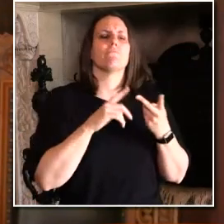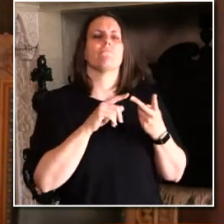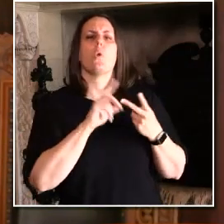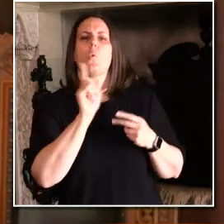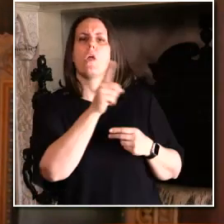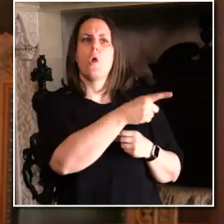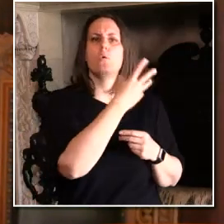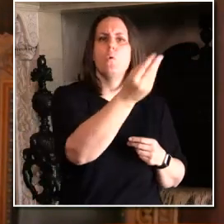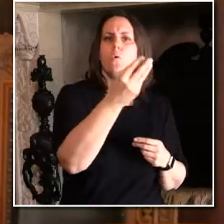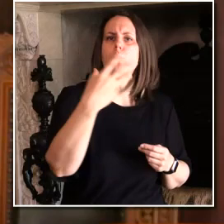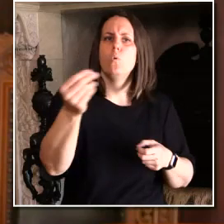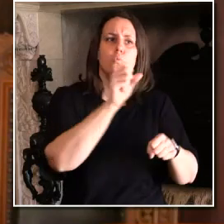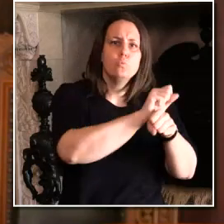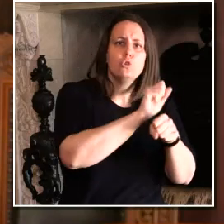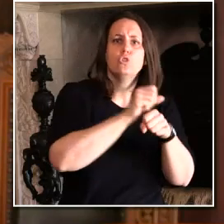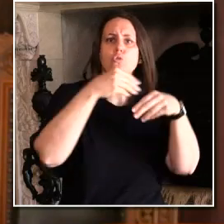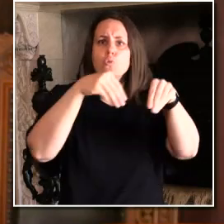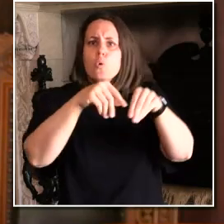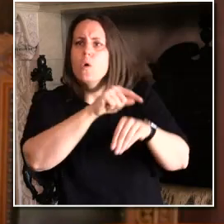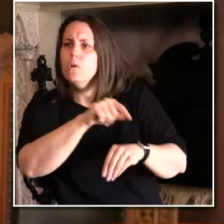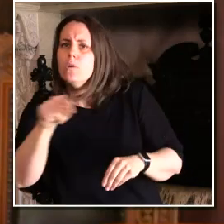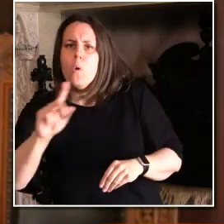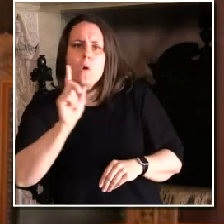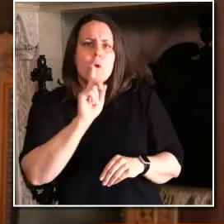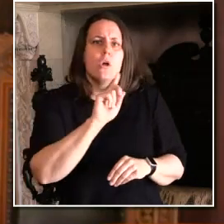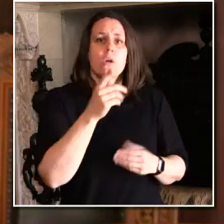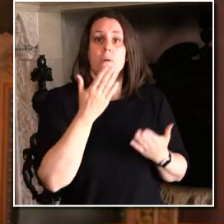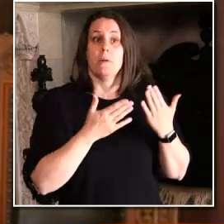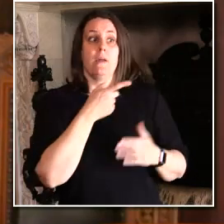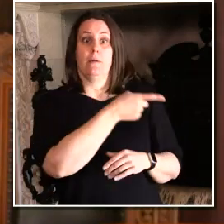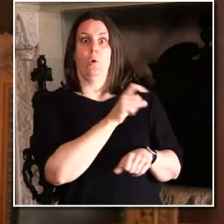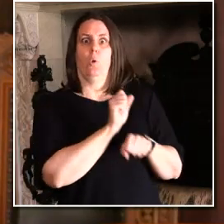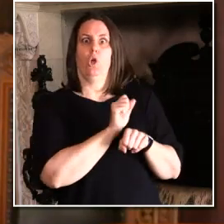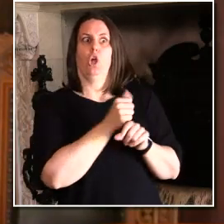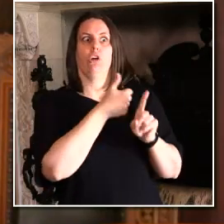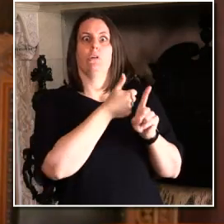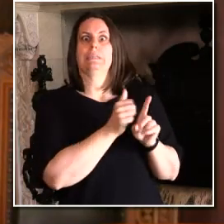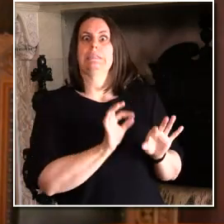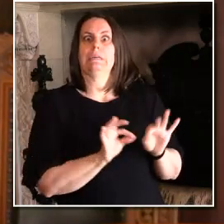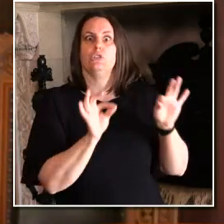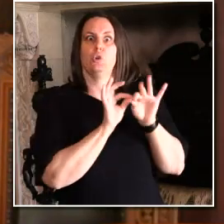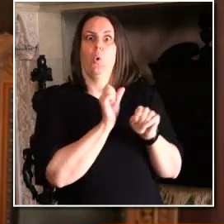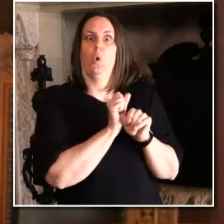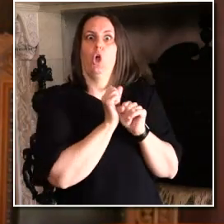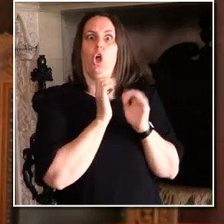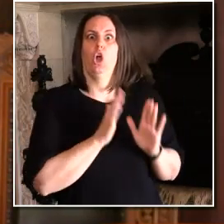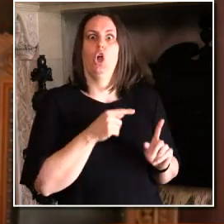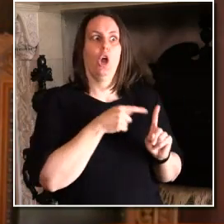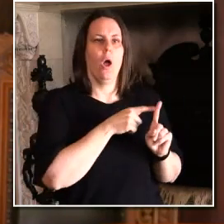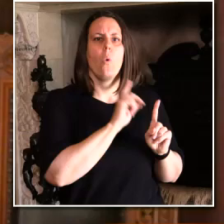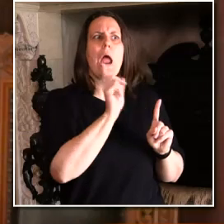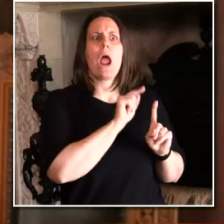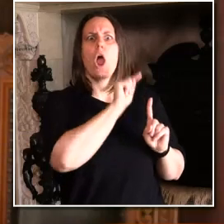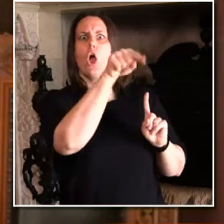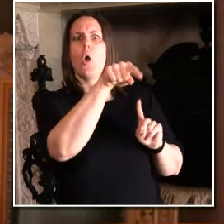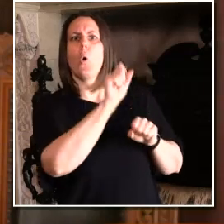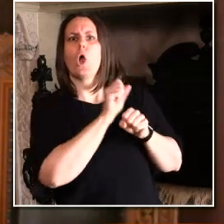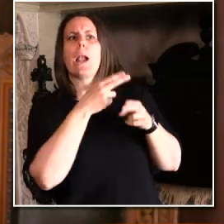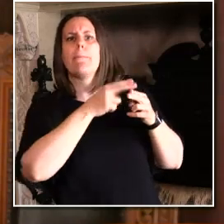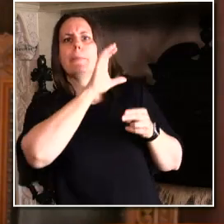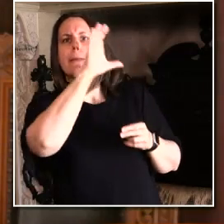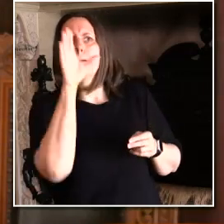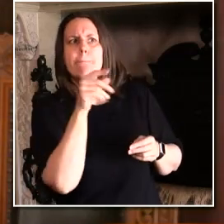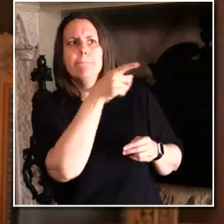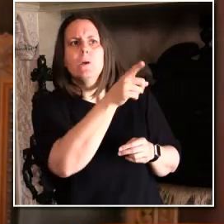this person's an essential worker, and so we're going to want to know about their workplace and people who they might have been exposed to in their workplace. So those are the kind